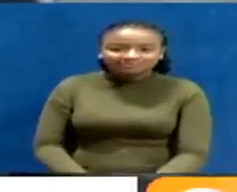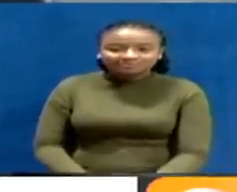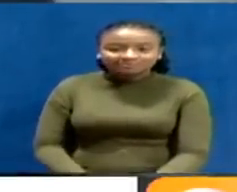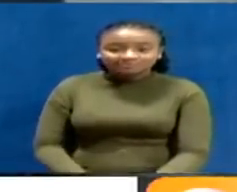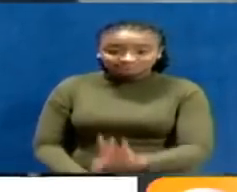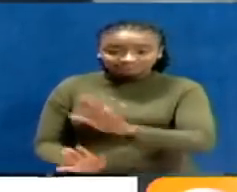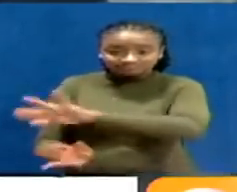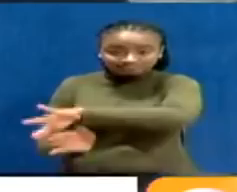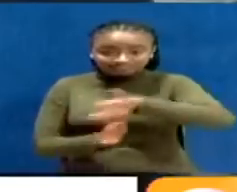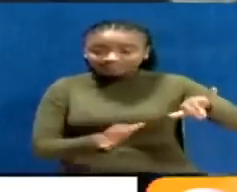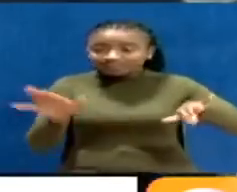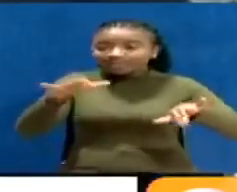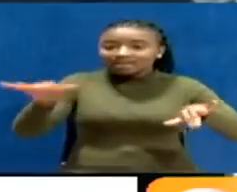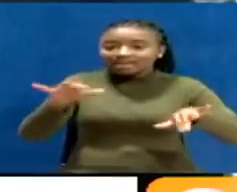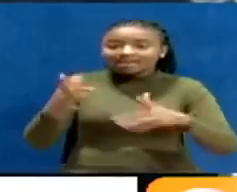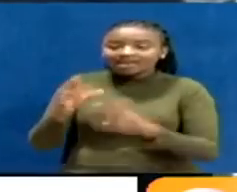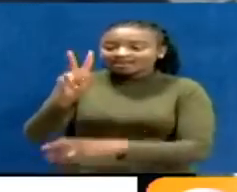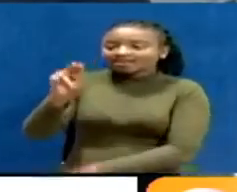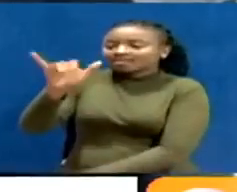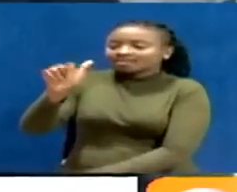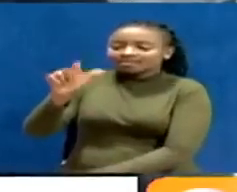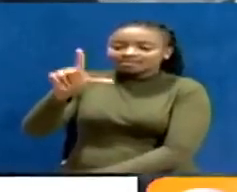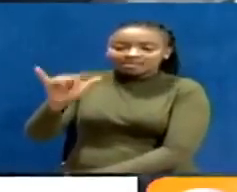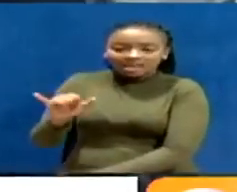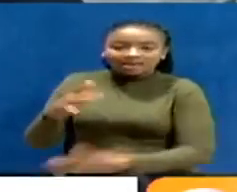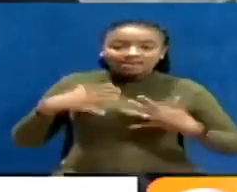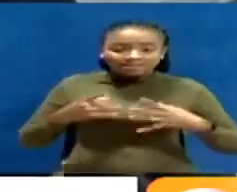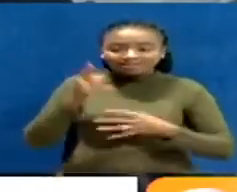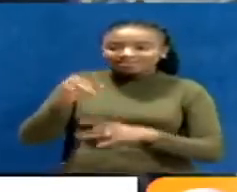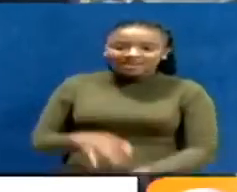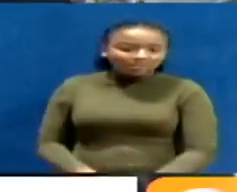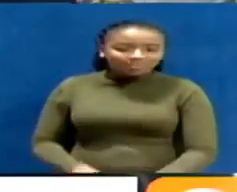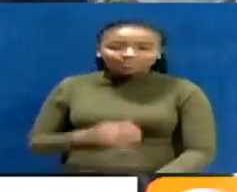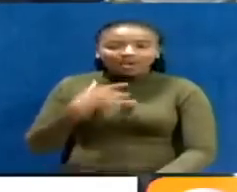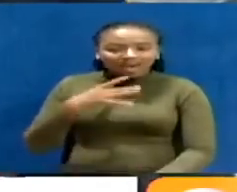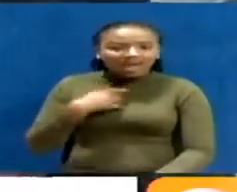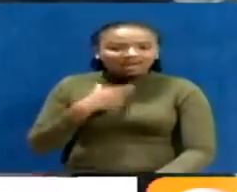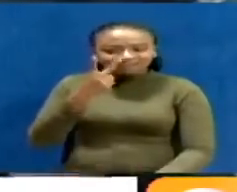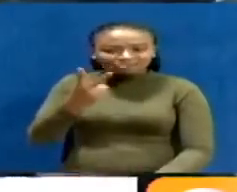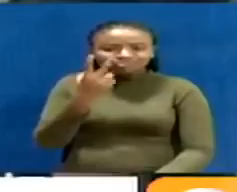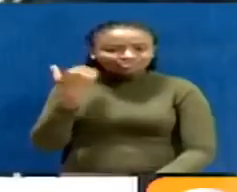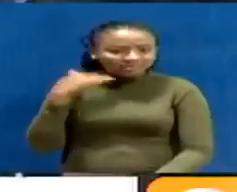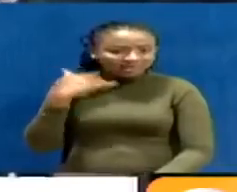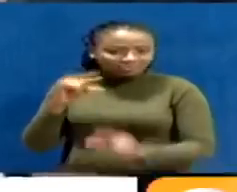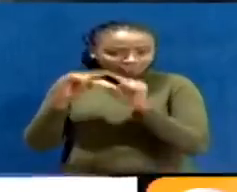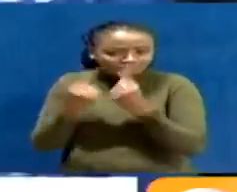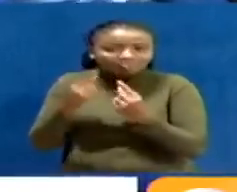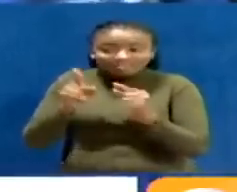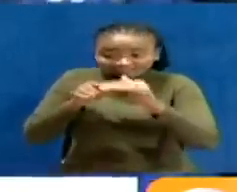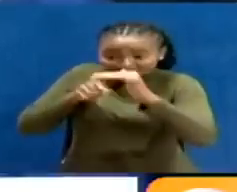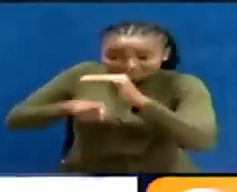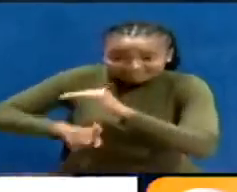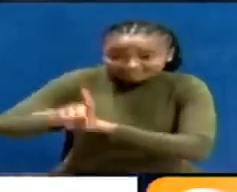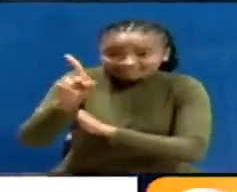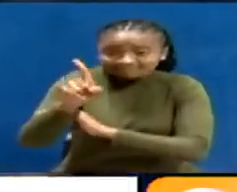Tens of miles away at Mlaleo Estate in Nyali constituency, residents were battling with two suspects who are said to have made their way into